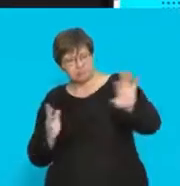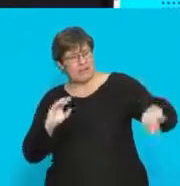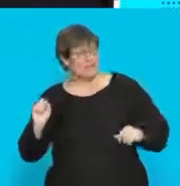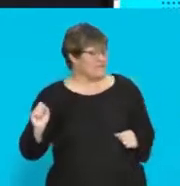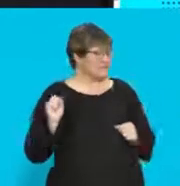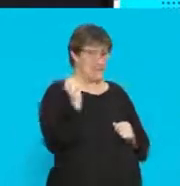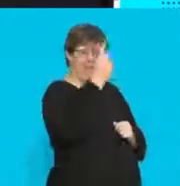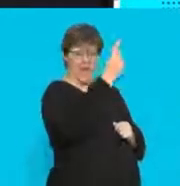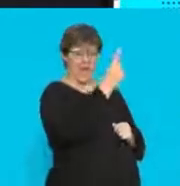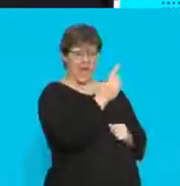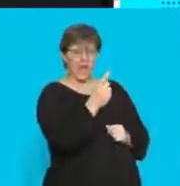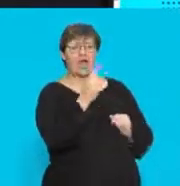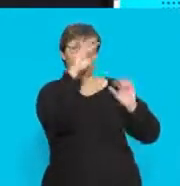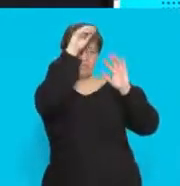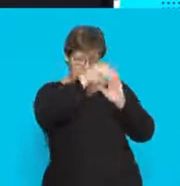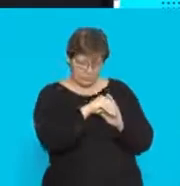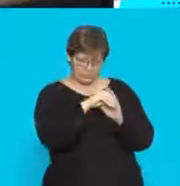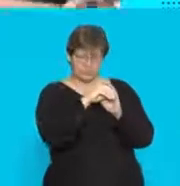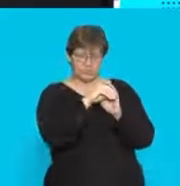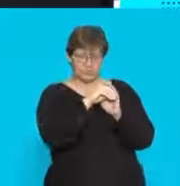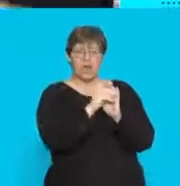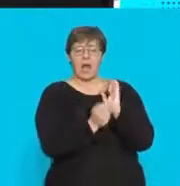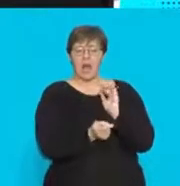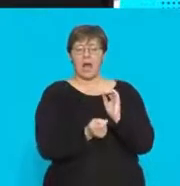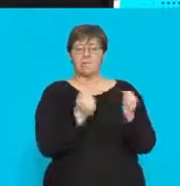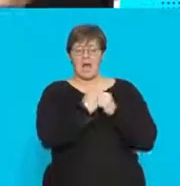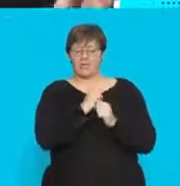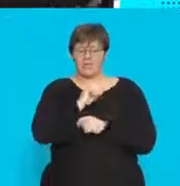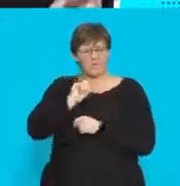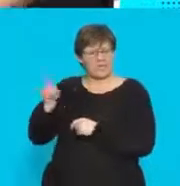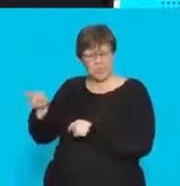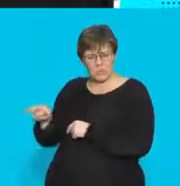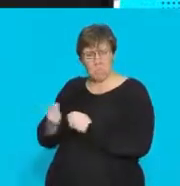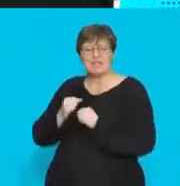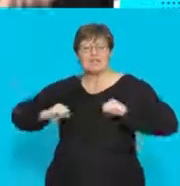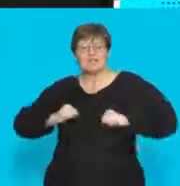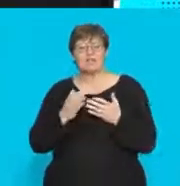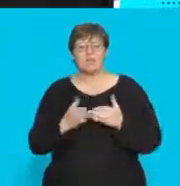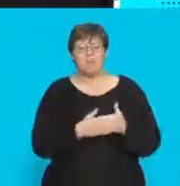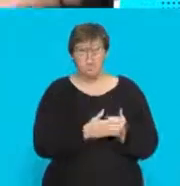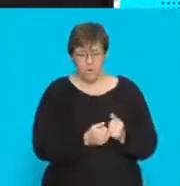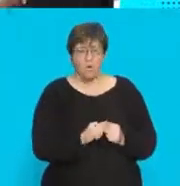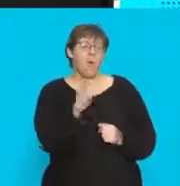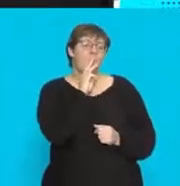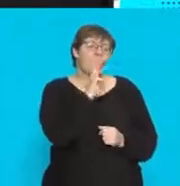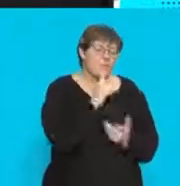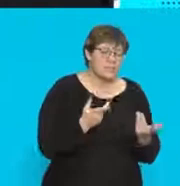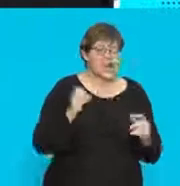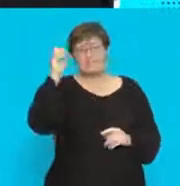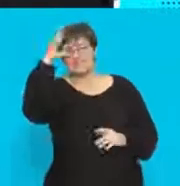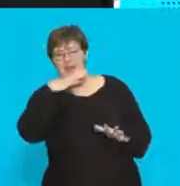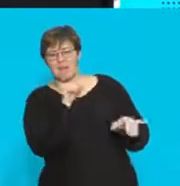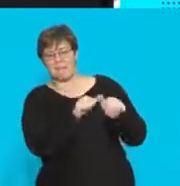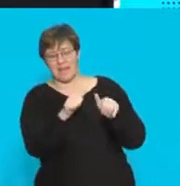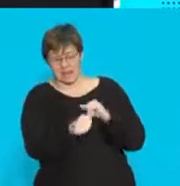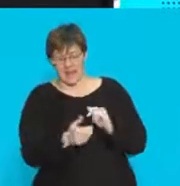really far away from the parents, where there might be more space, there might be more water, more sunlight, maybe